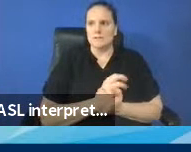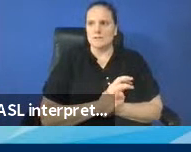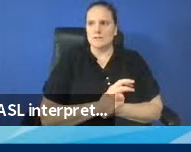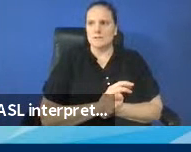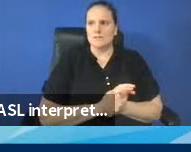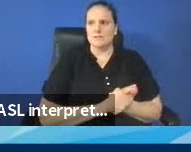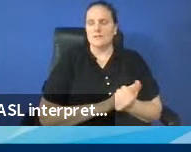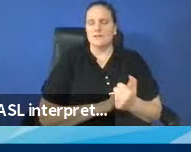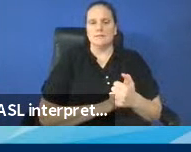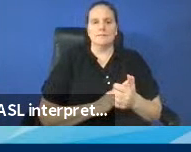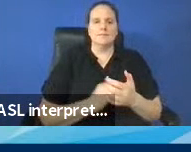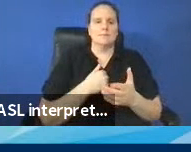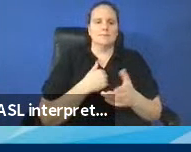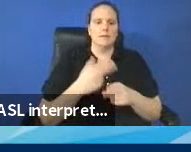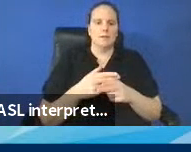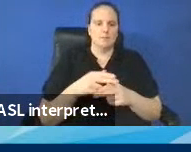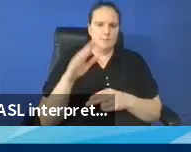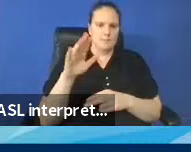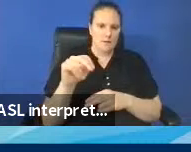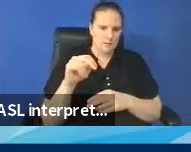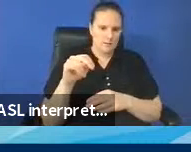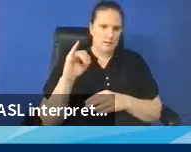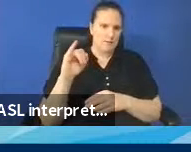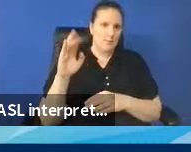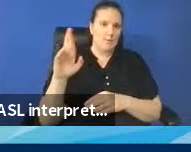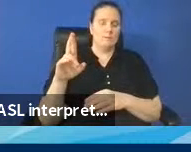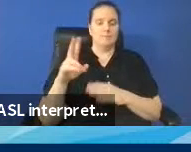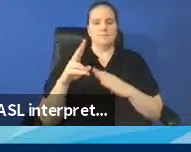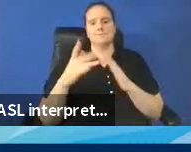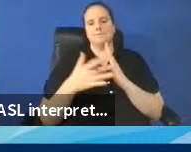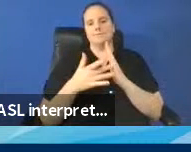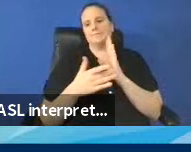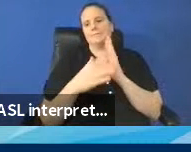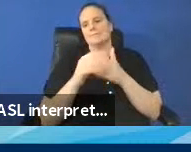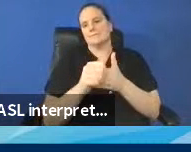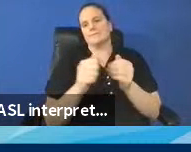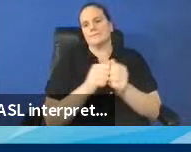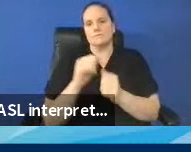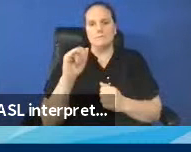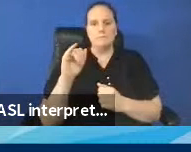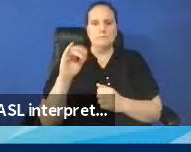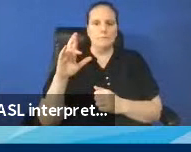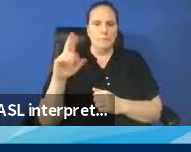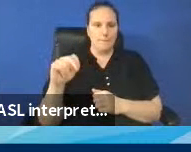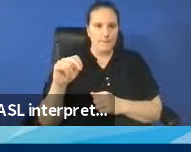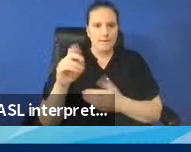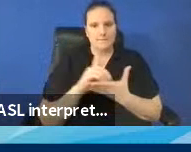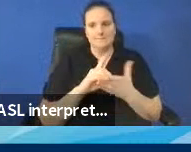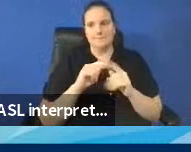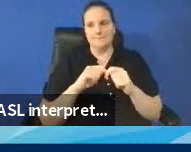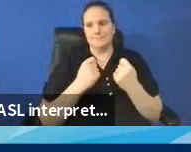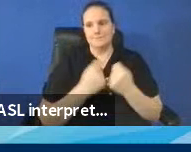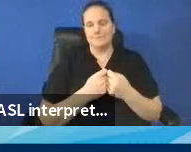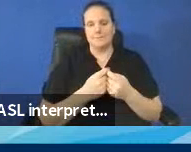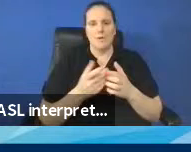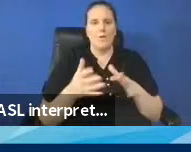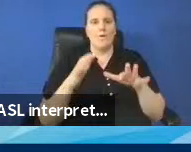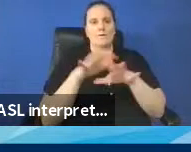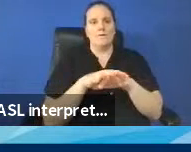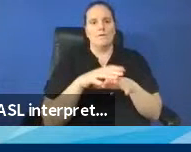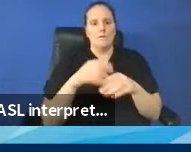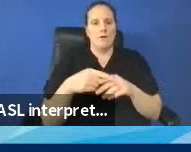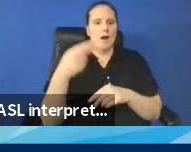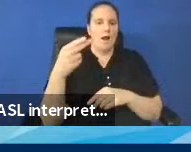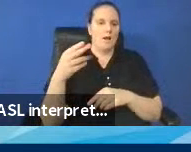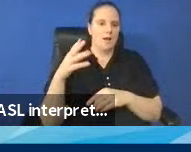Dinas. I'm IBR technical lead with the urban design team and going to do an overview of high capacity